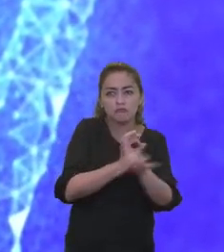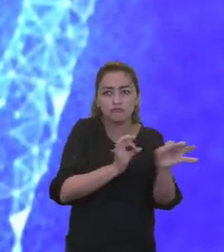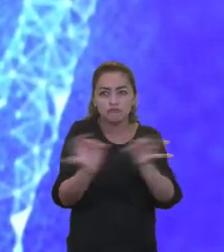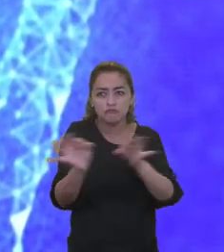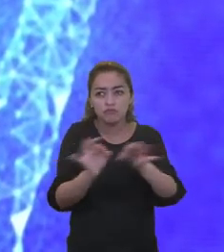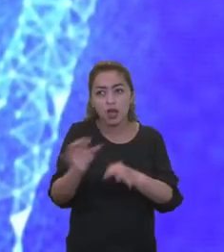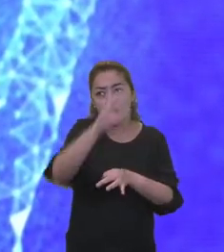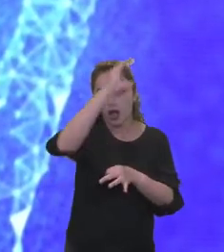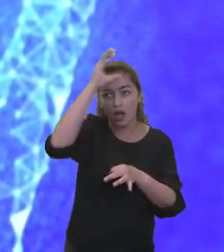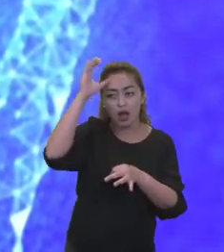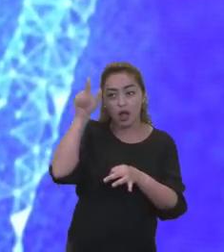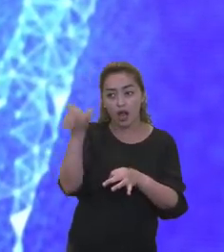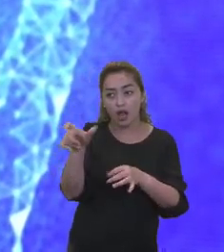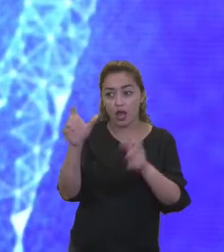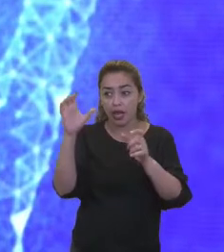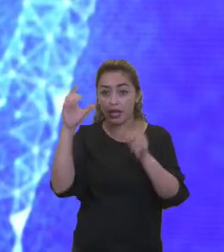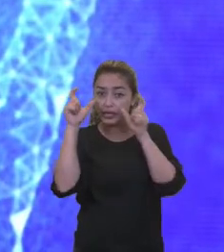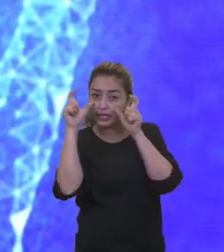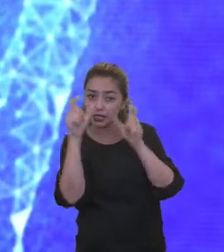that can address the client,